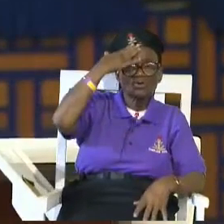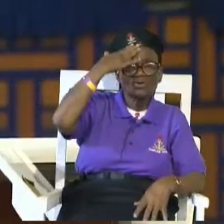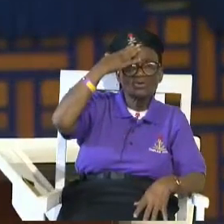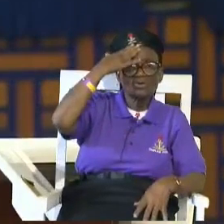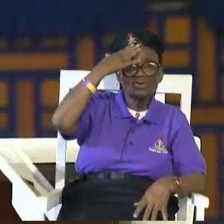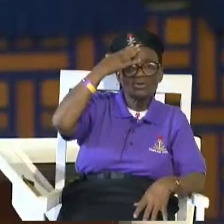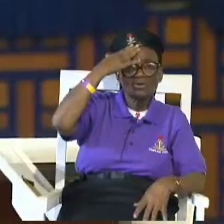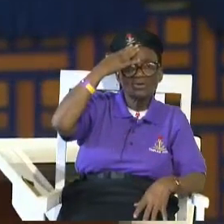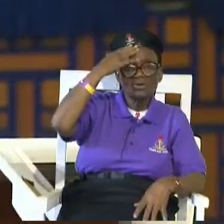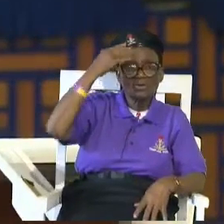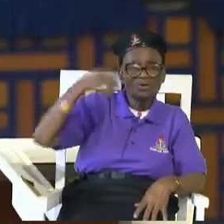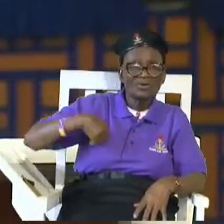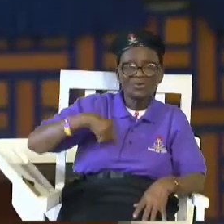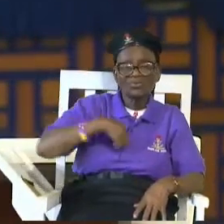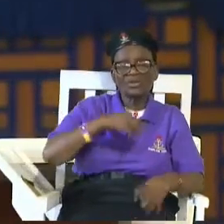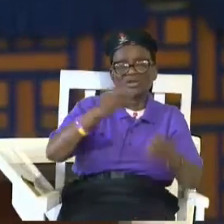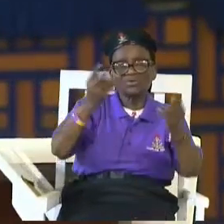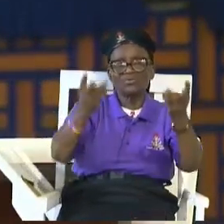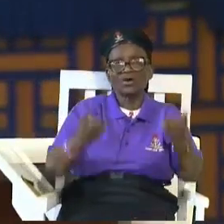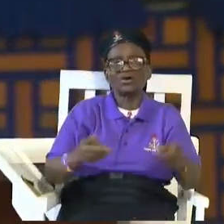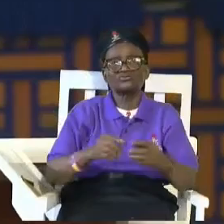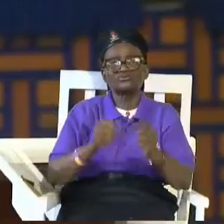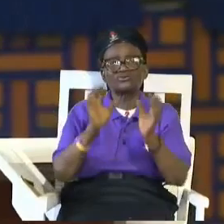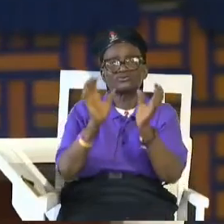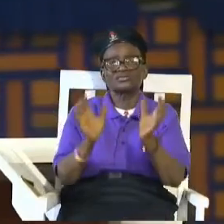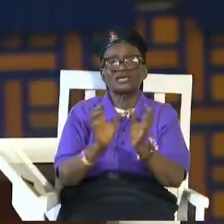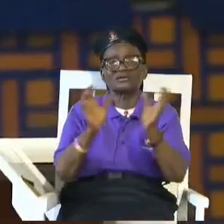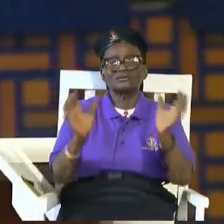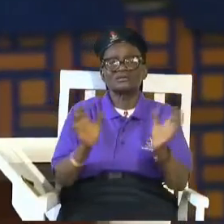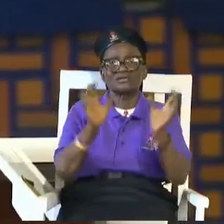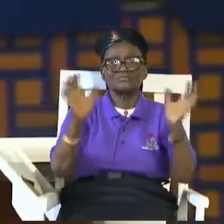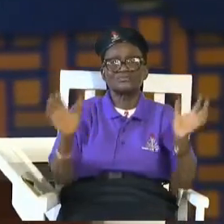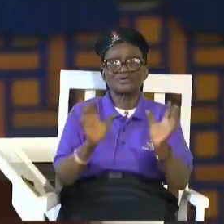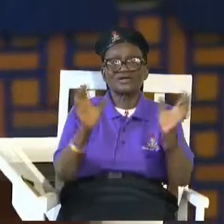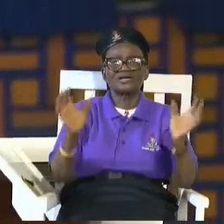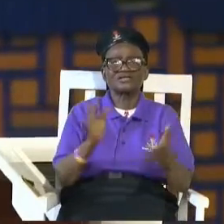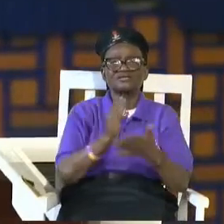you want to celebrate something, maybe your